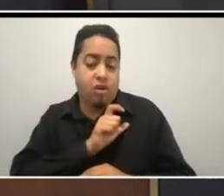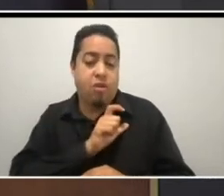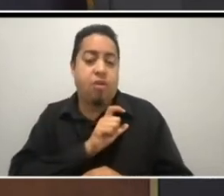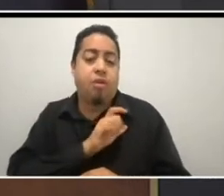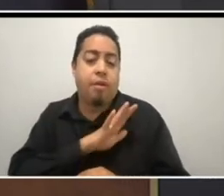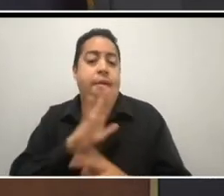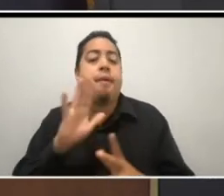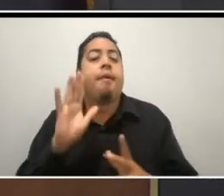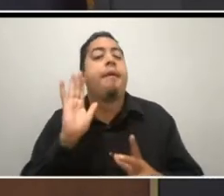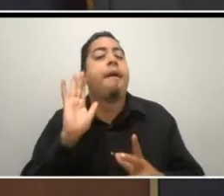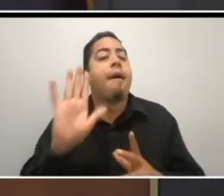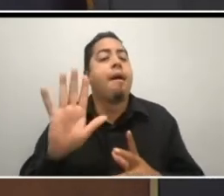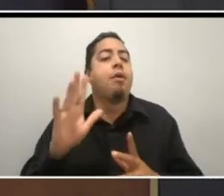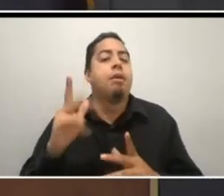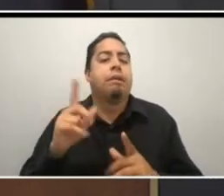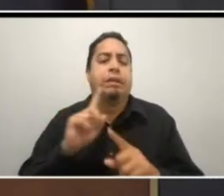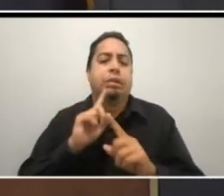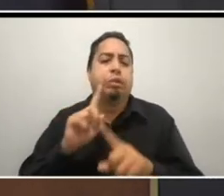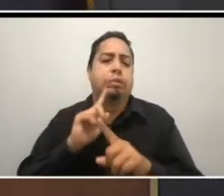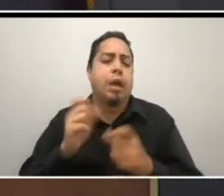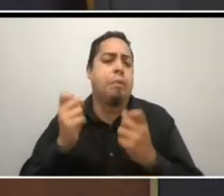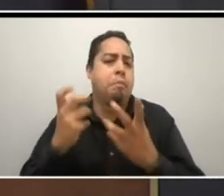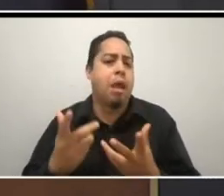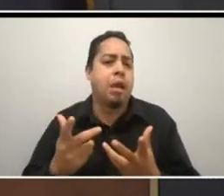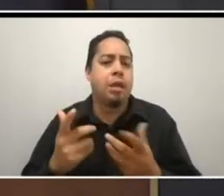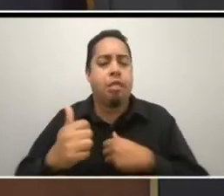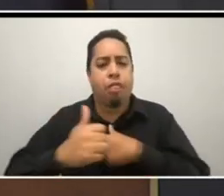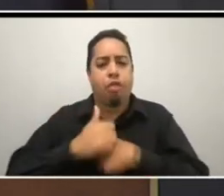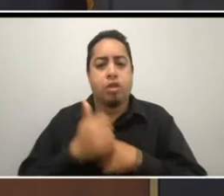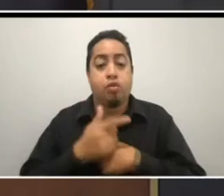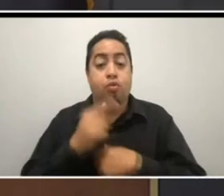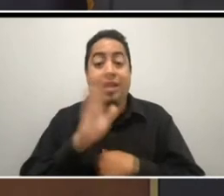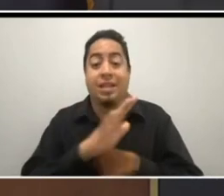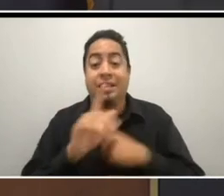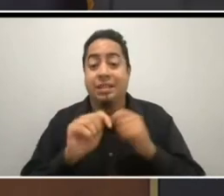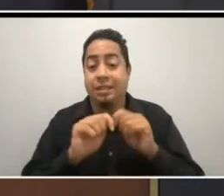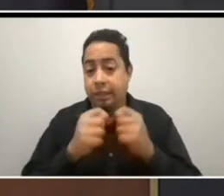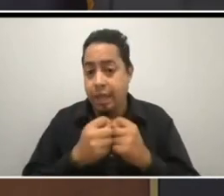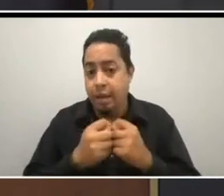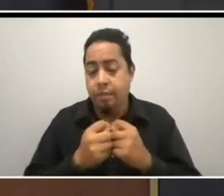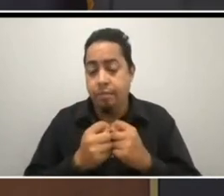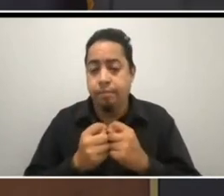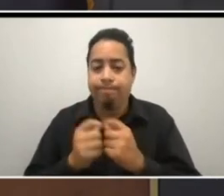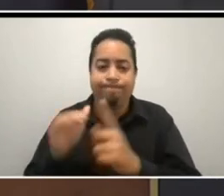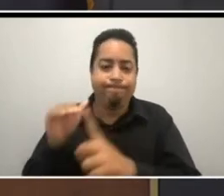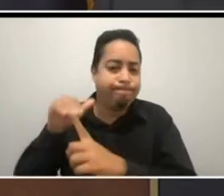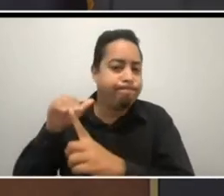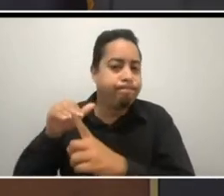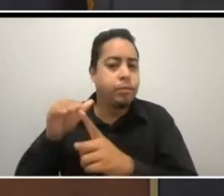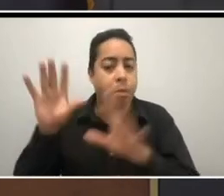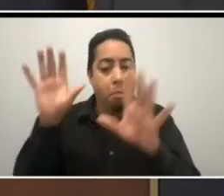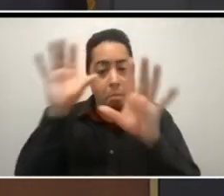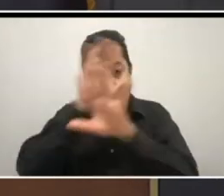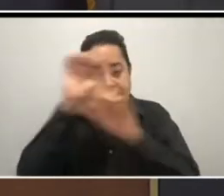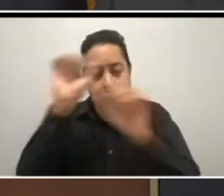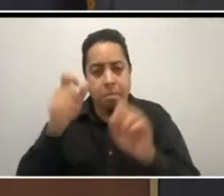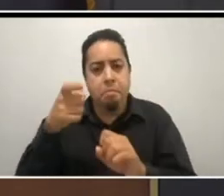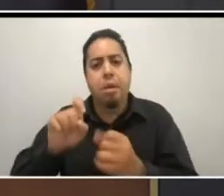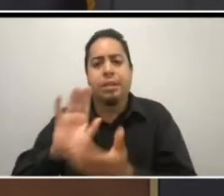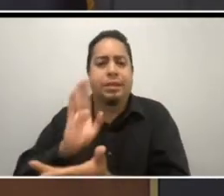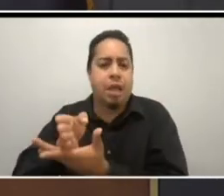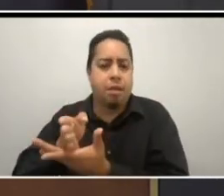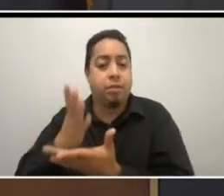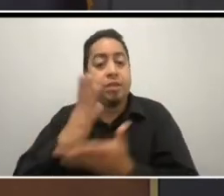to a cascading set of threats to his elections team, warned the president to stop, that someone was going to get